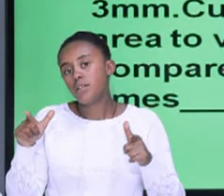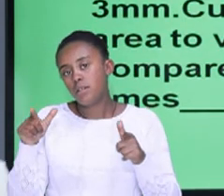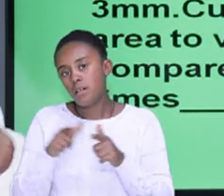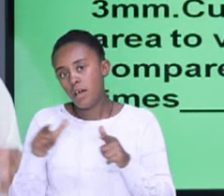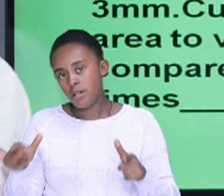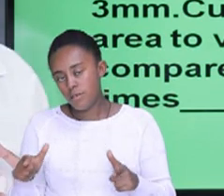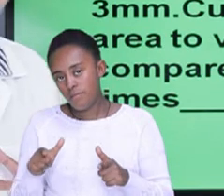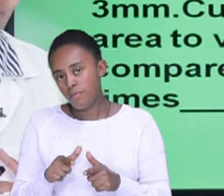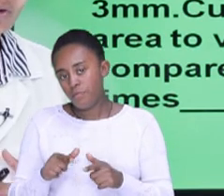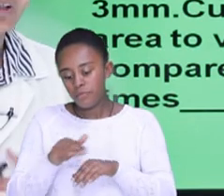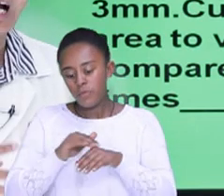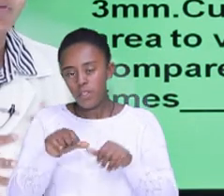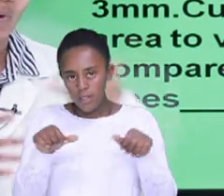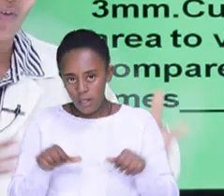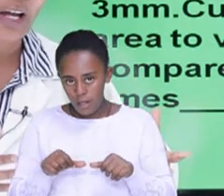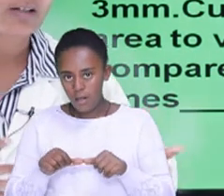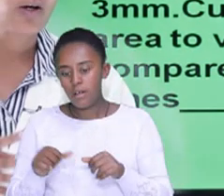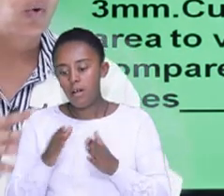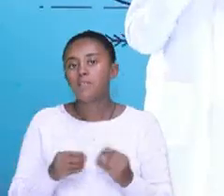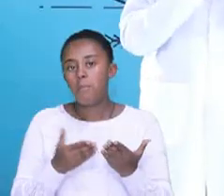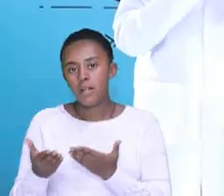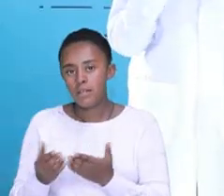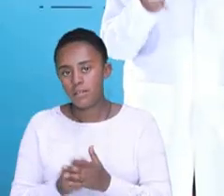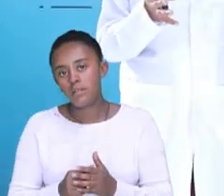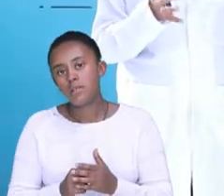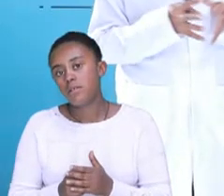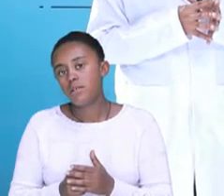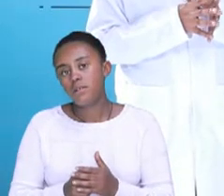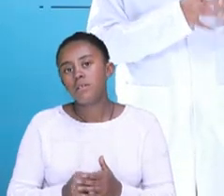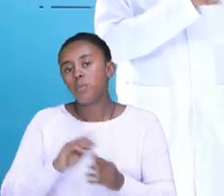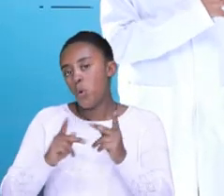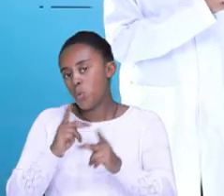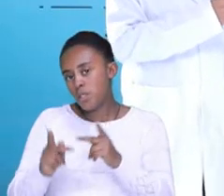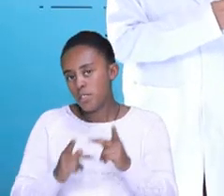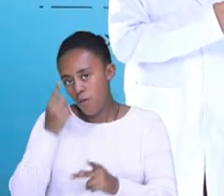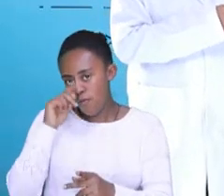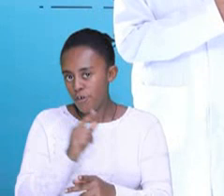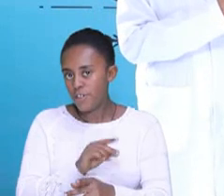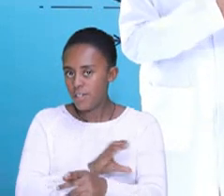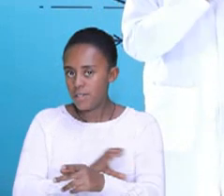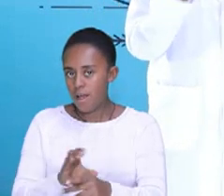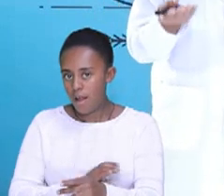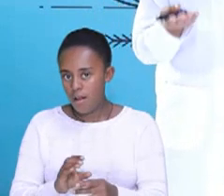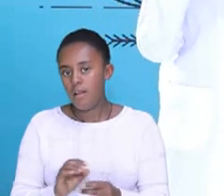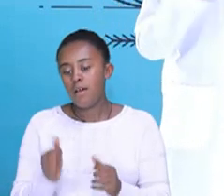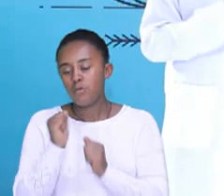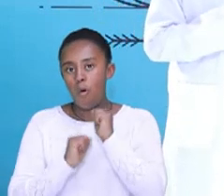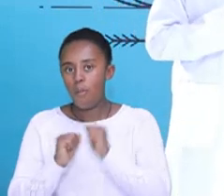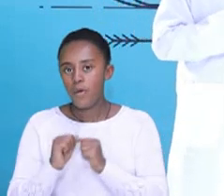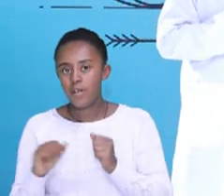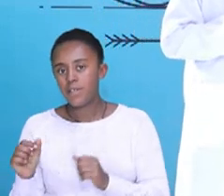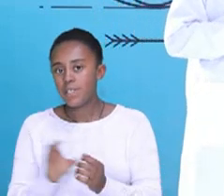largest surface area to volume ratio can provide all the necessary processes for cells as compared